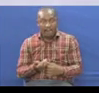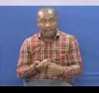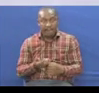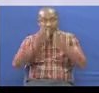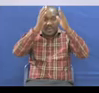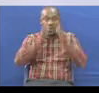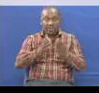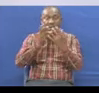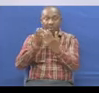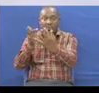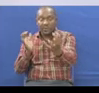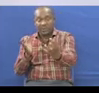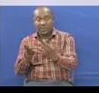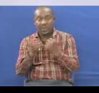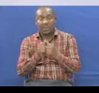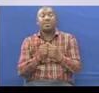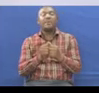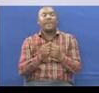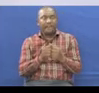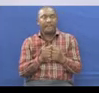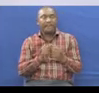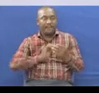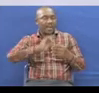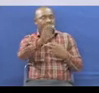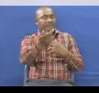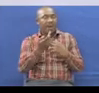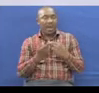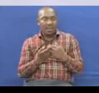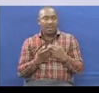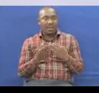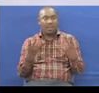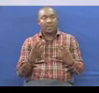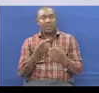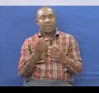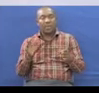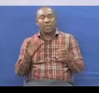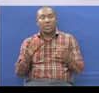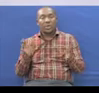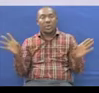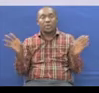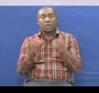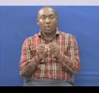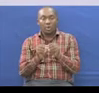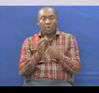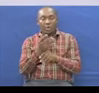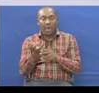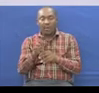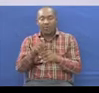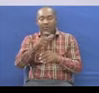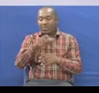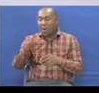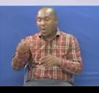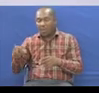it can be referred as a total number of people occupying a